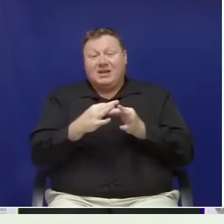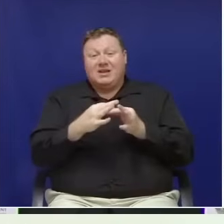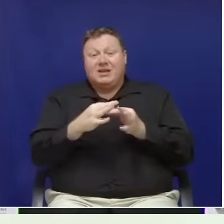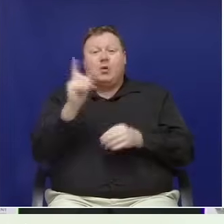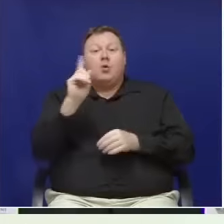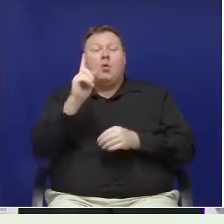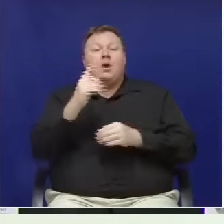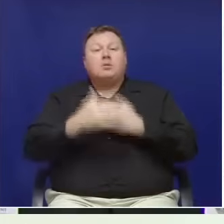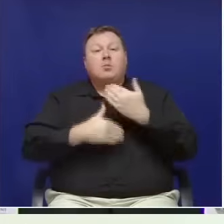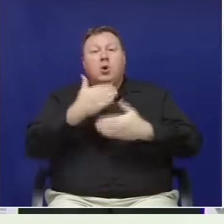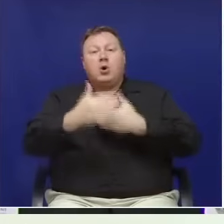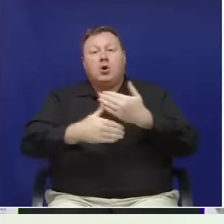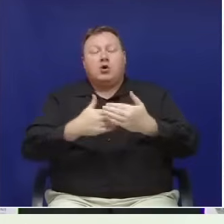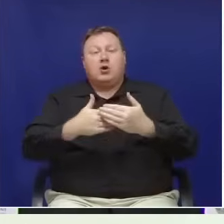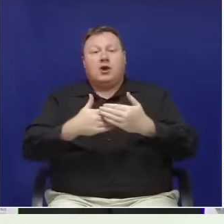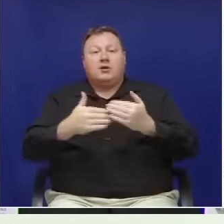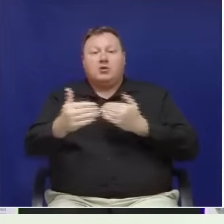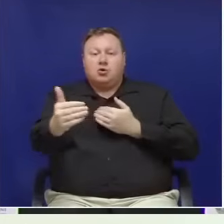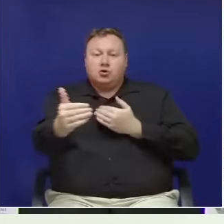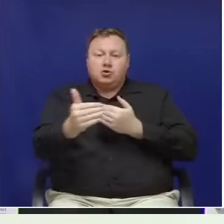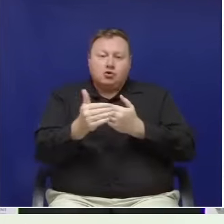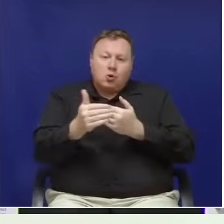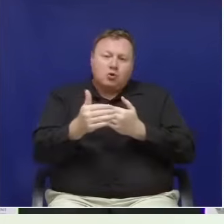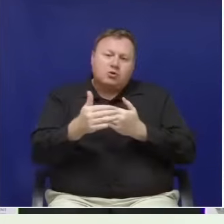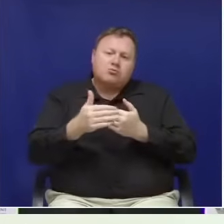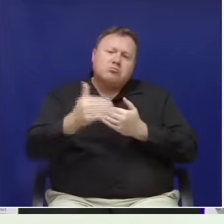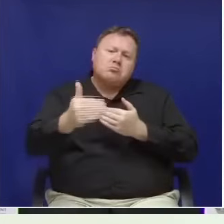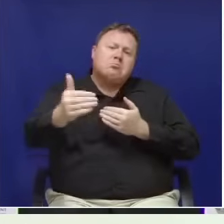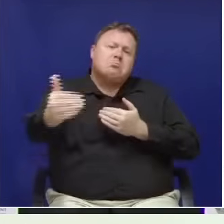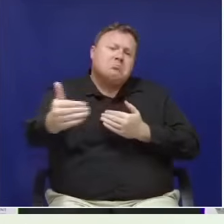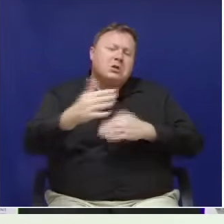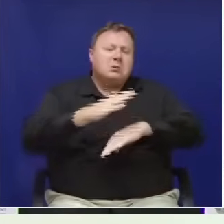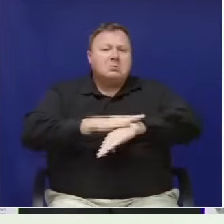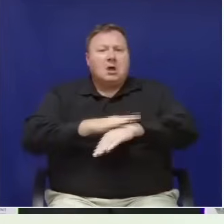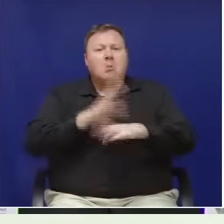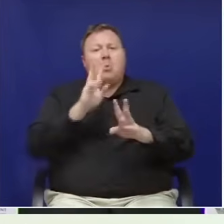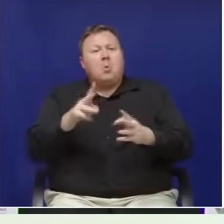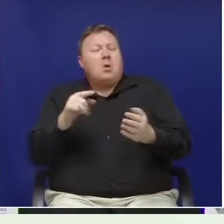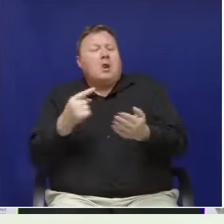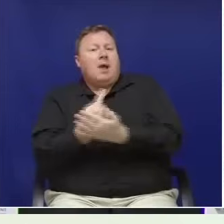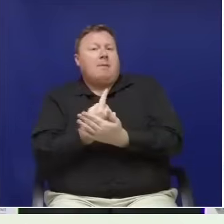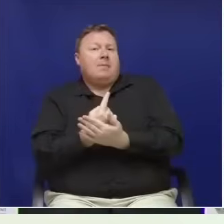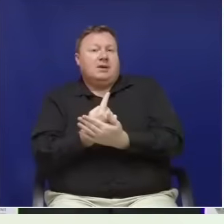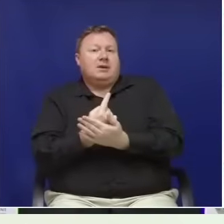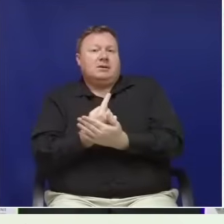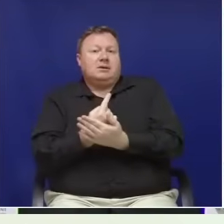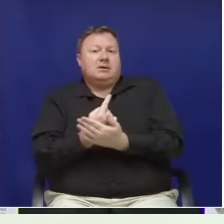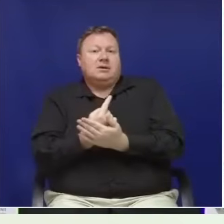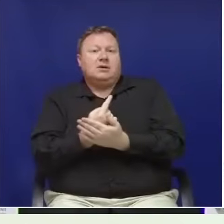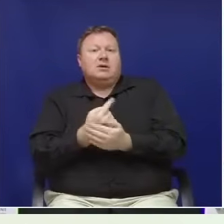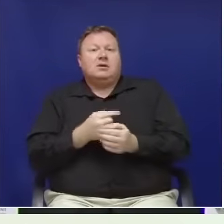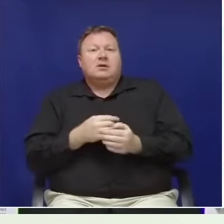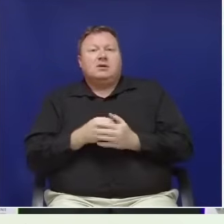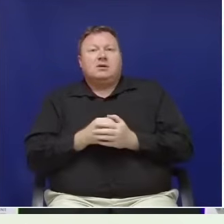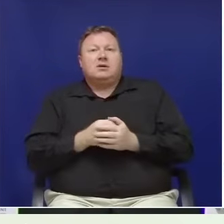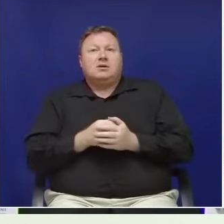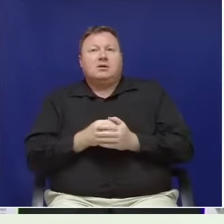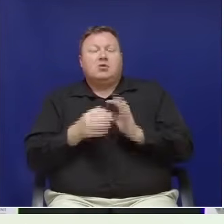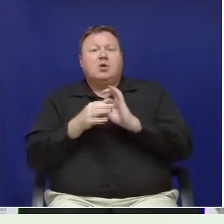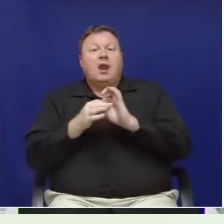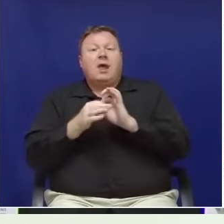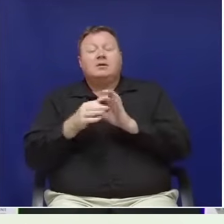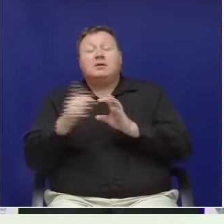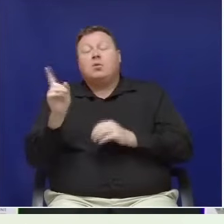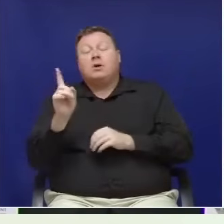expect over the short to medium term in relation to the capability and enhancement